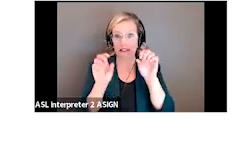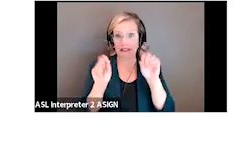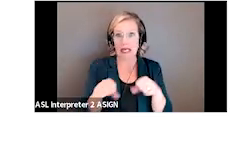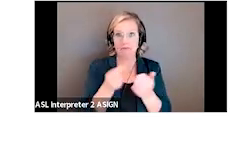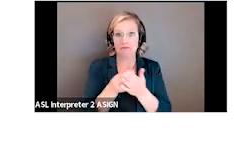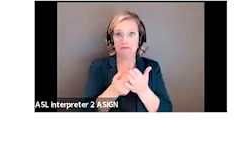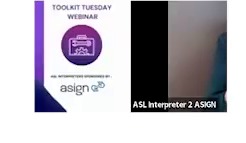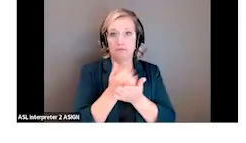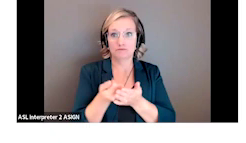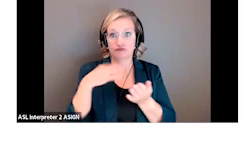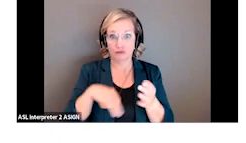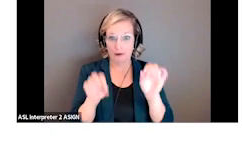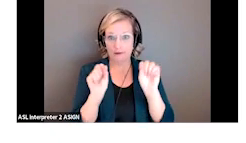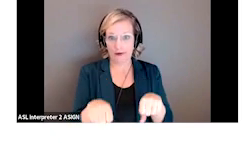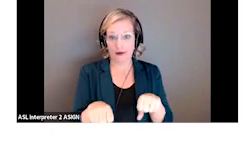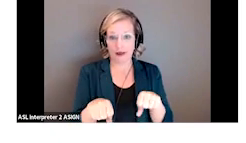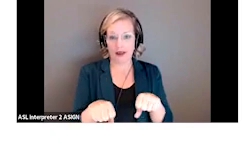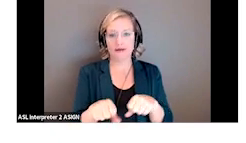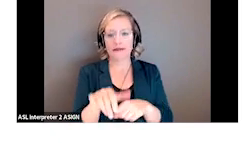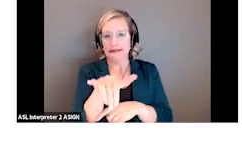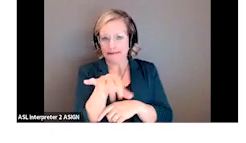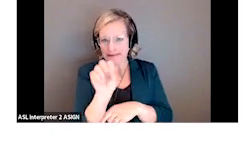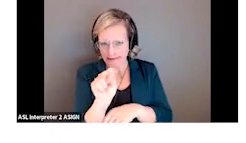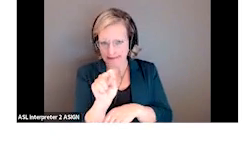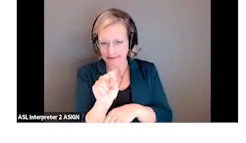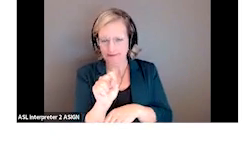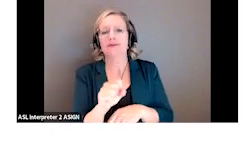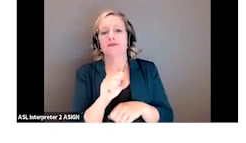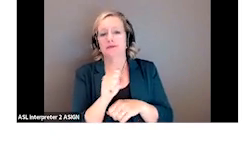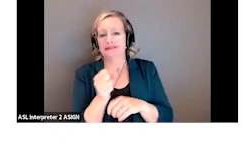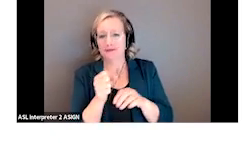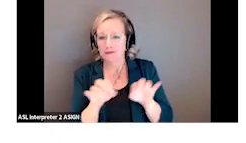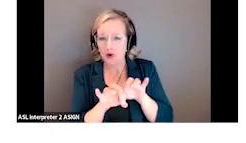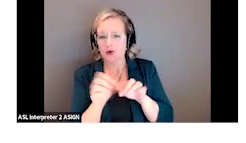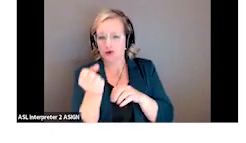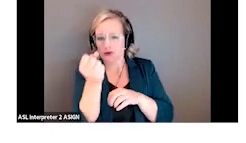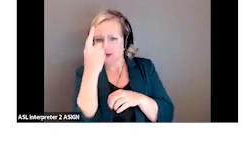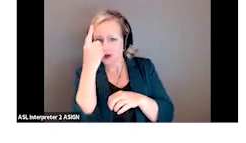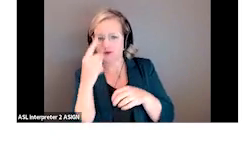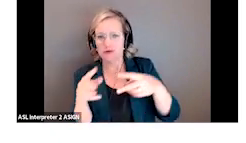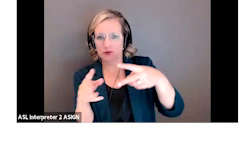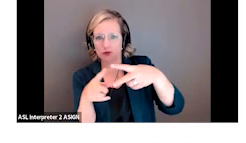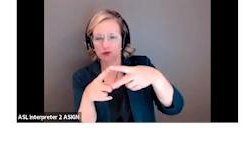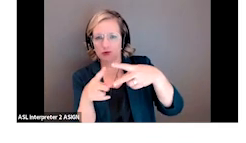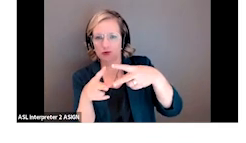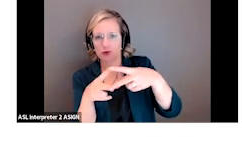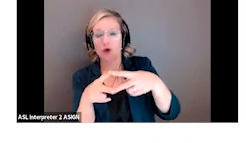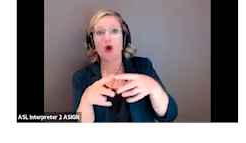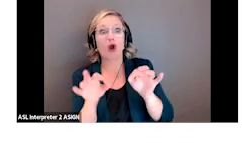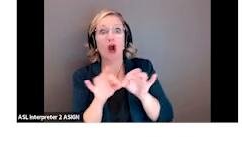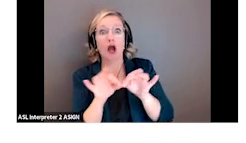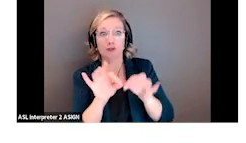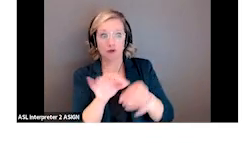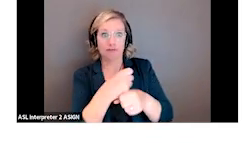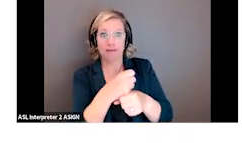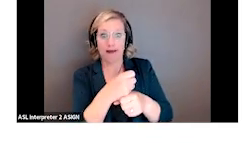costs and our channel fees. When we have those two things understood and down to the